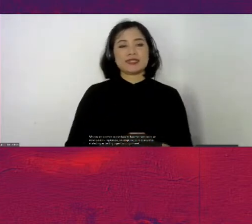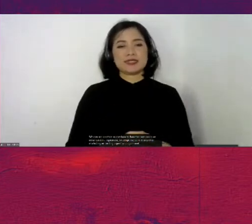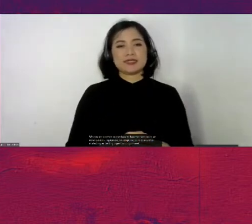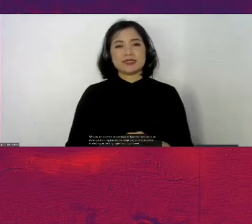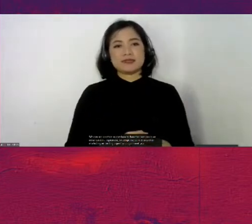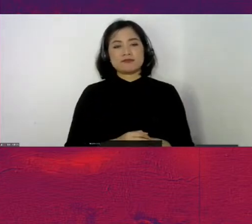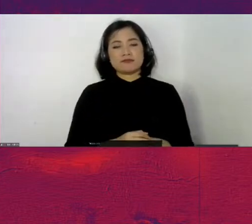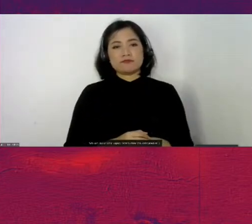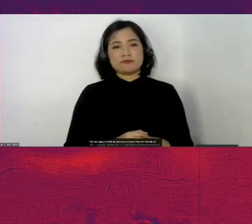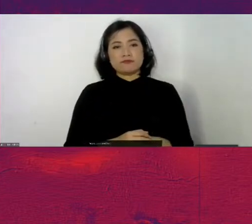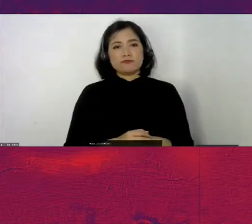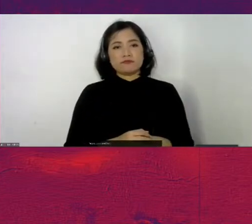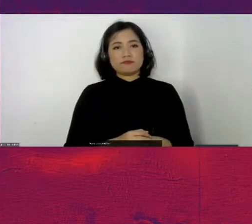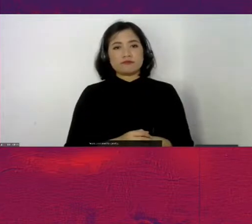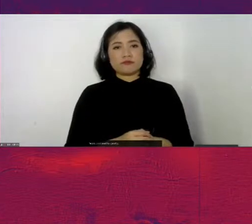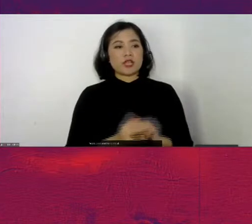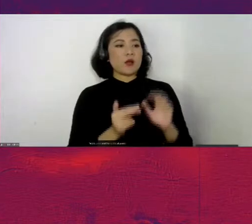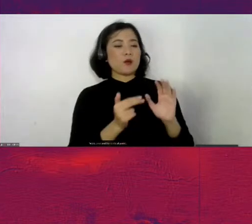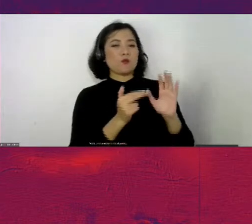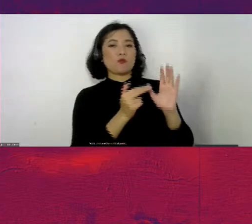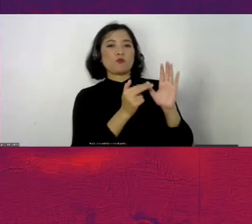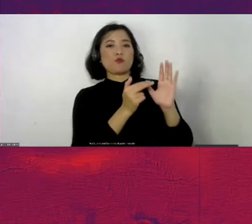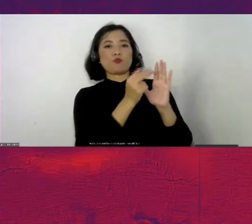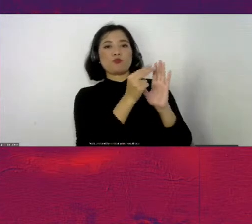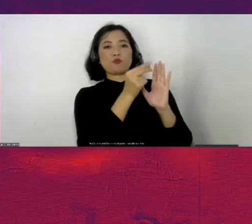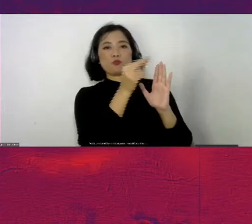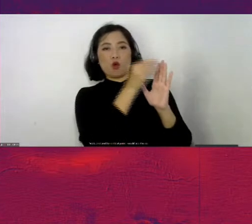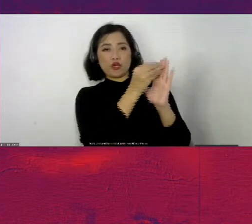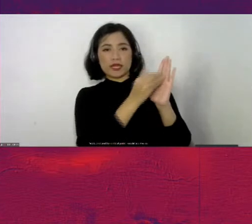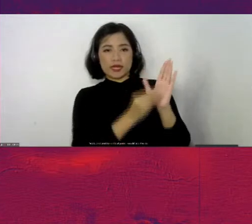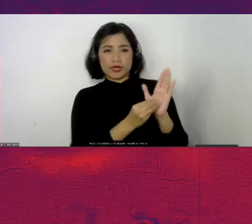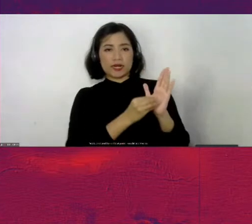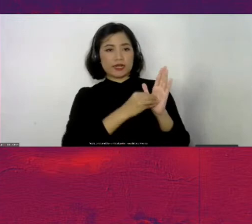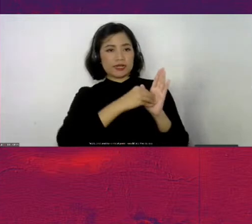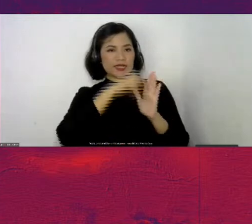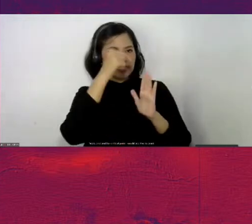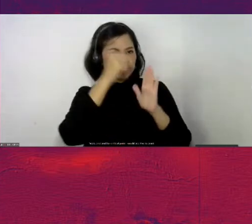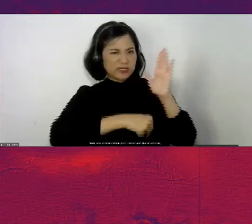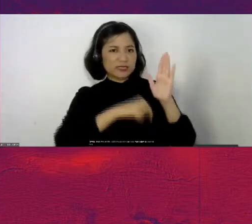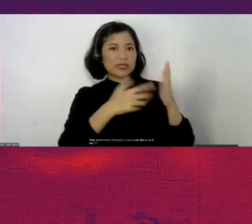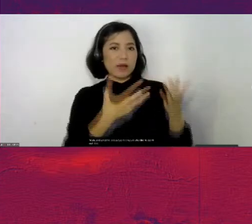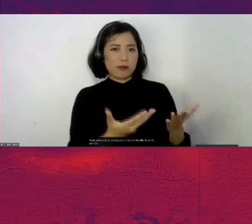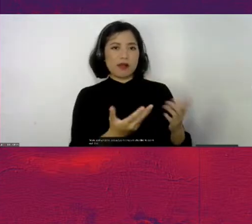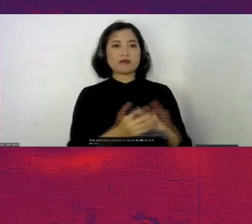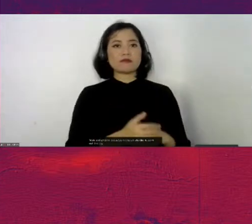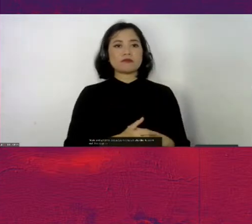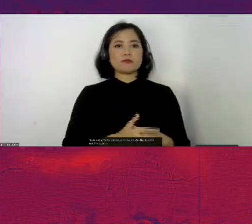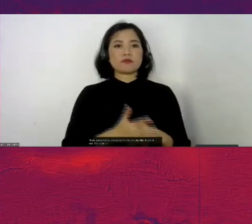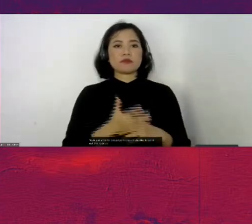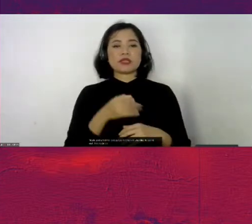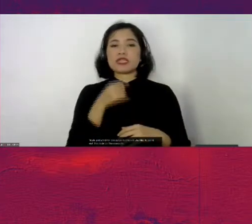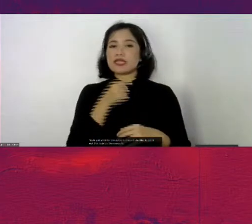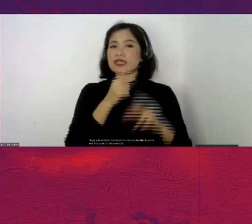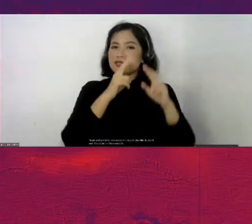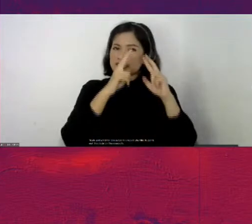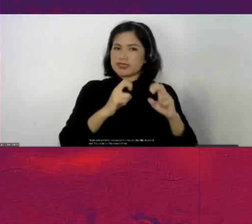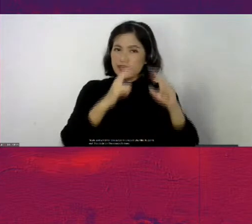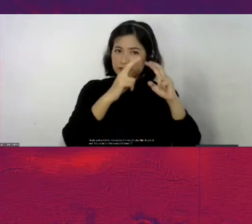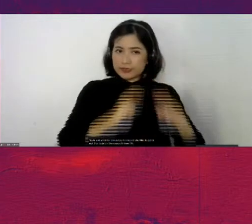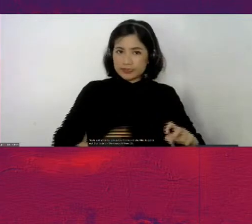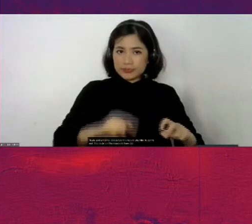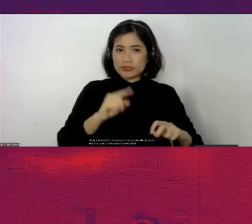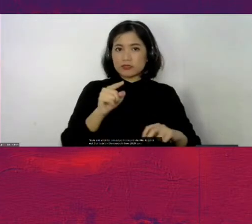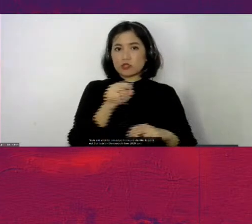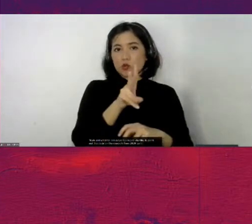Yeah, and another critical point I would also like to point out this is the research from 2020, so